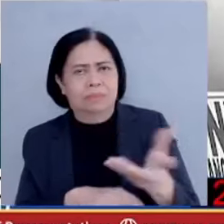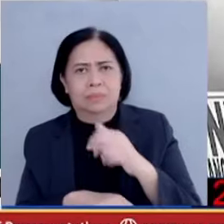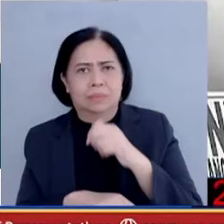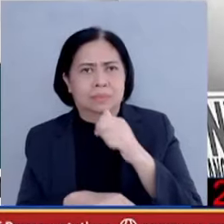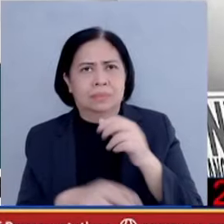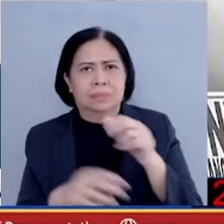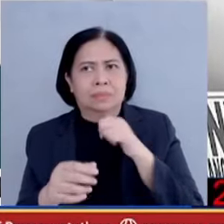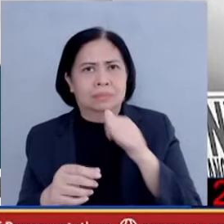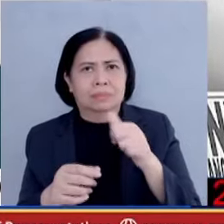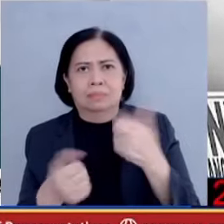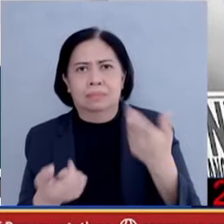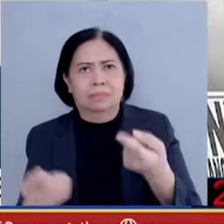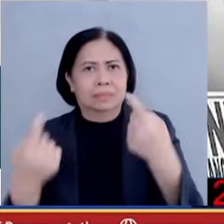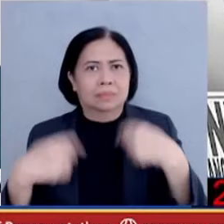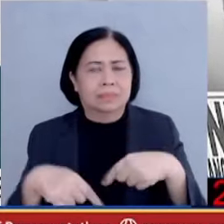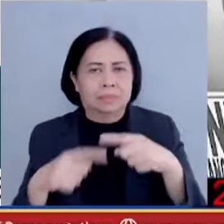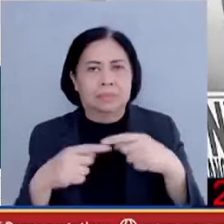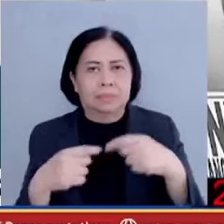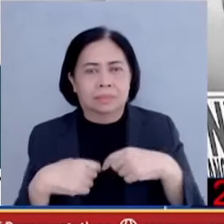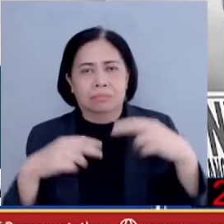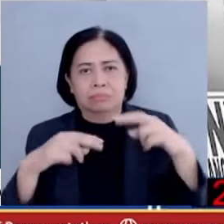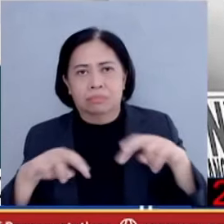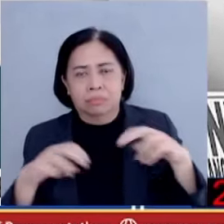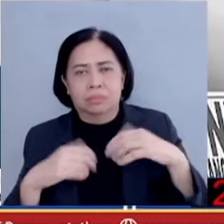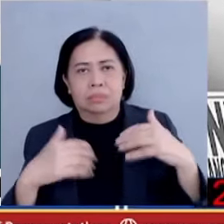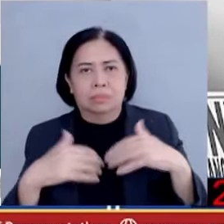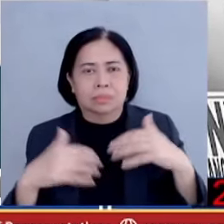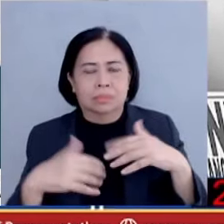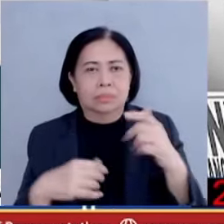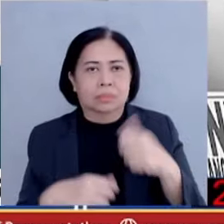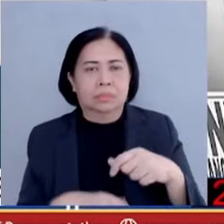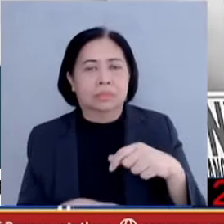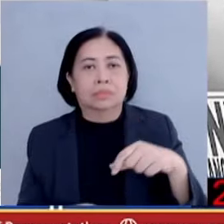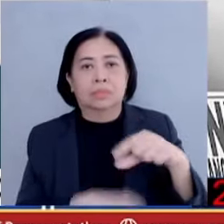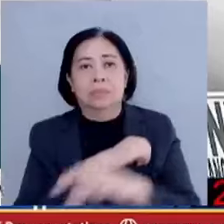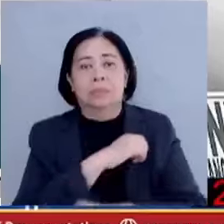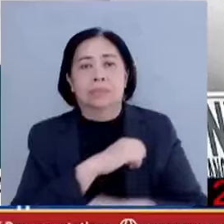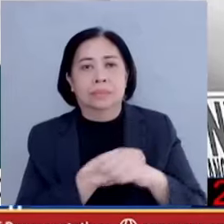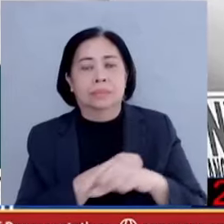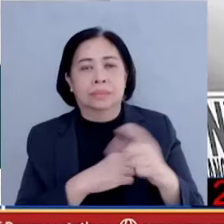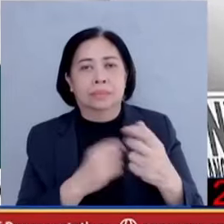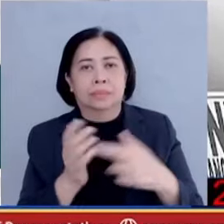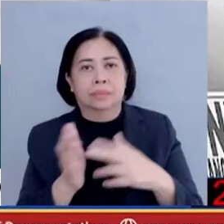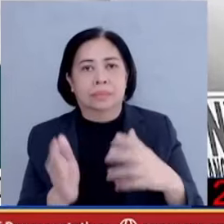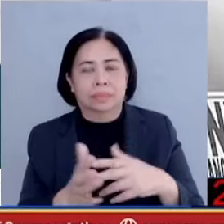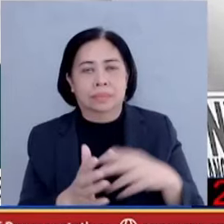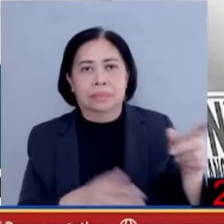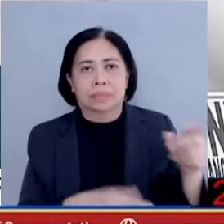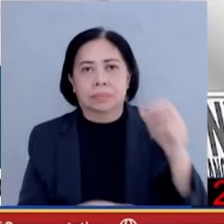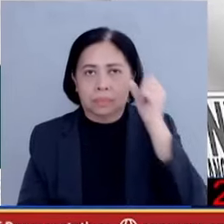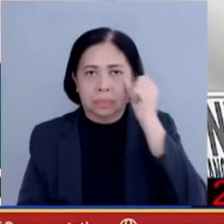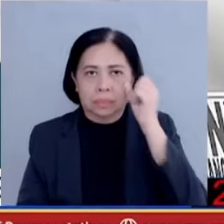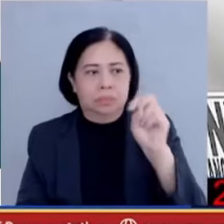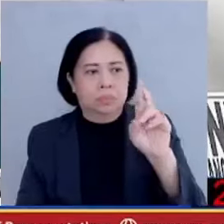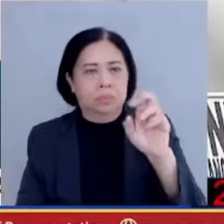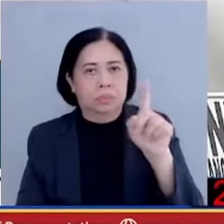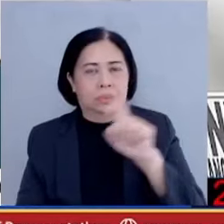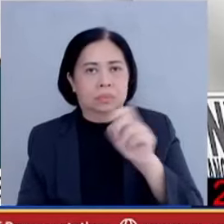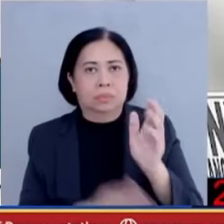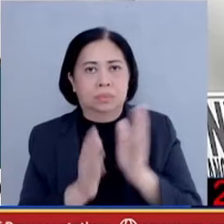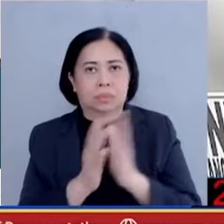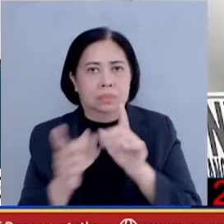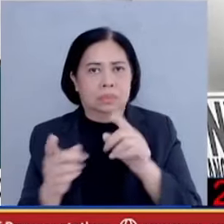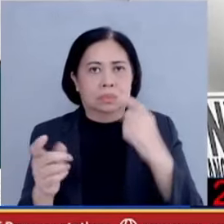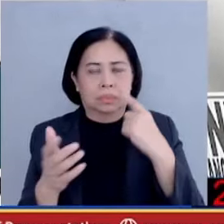the committee. House Deputy Speaker and Quezon 2nd District Representative David Suarez urged the panel to look into